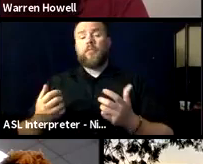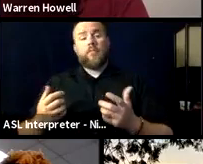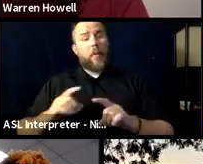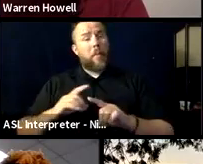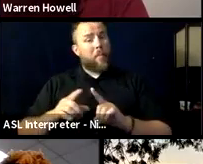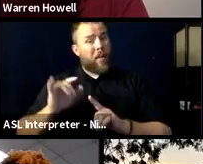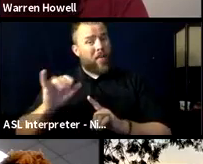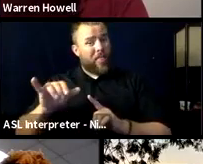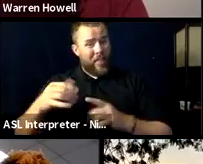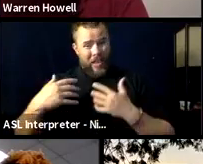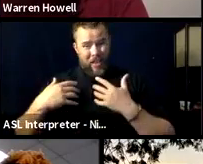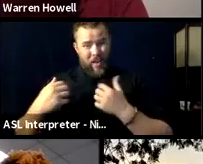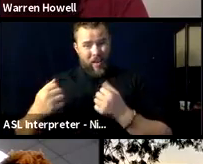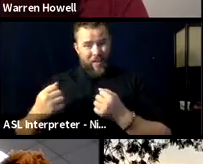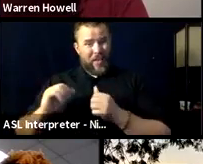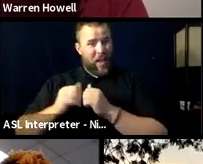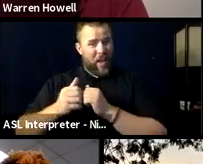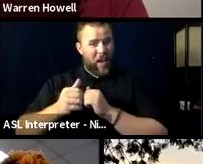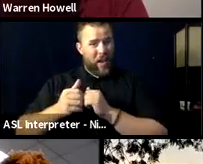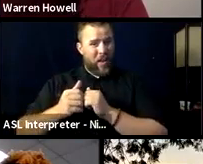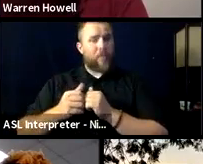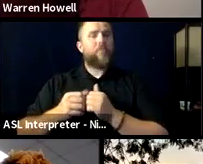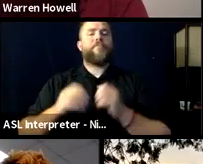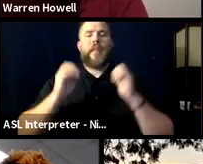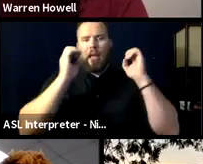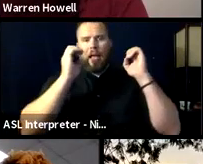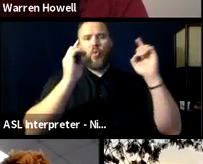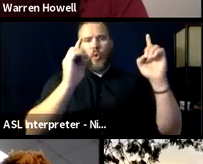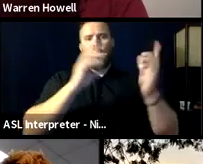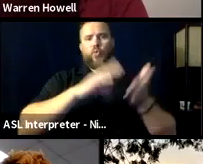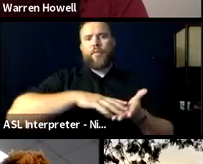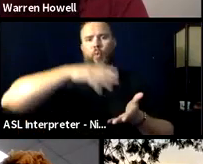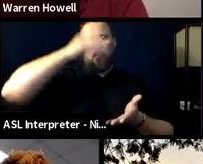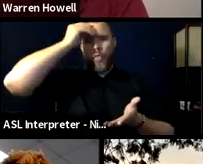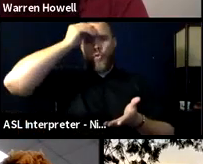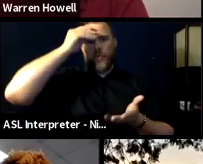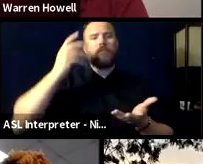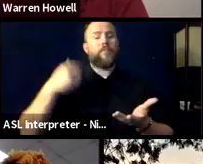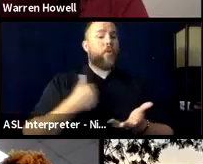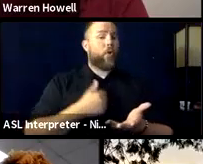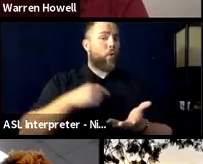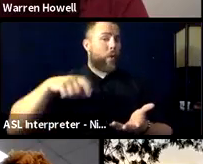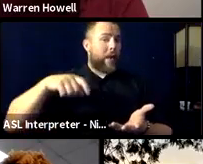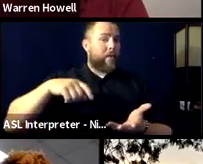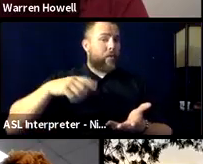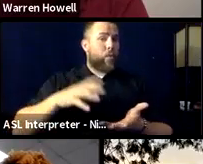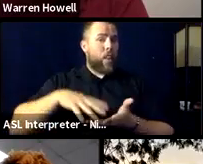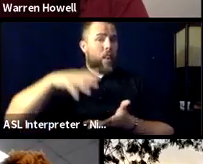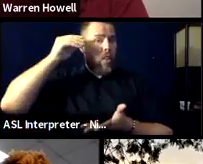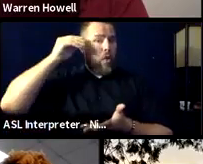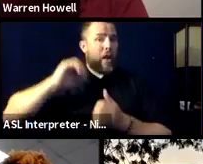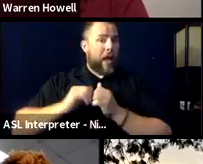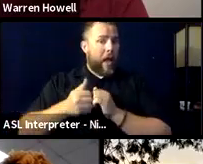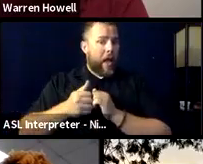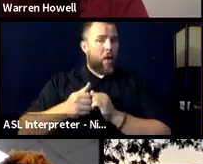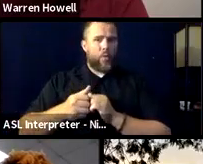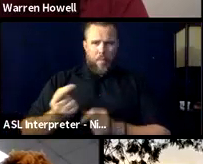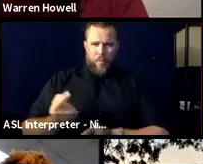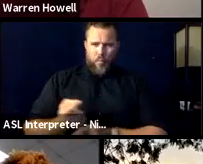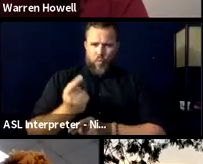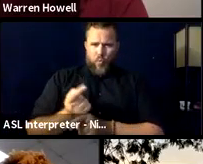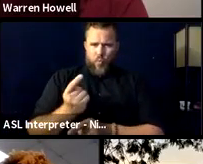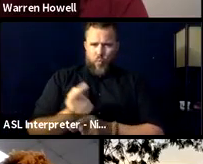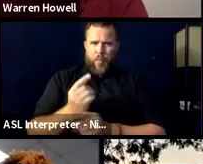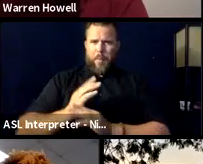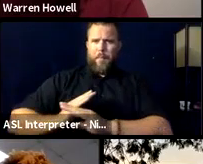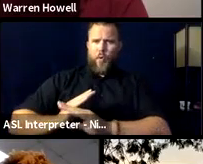some education. And I think that there is definitely room for us to be able to educate you all on how to properly protect yourselves against this